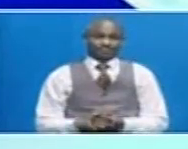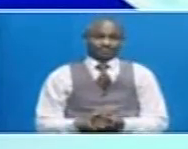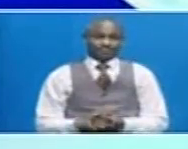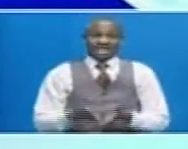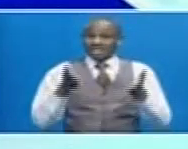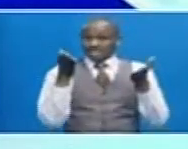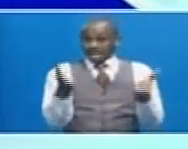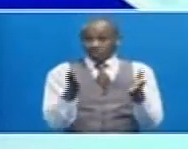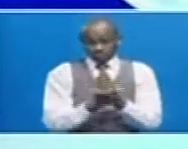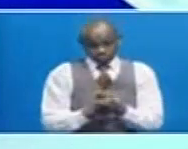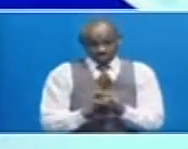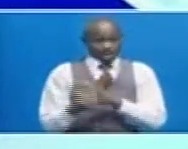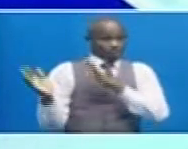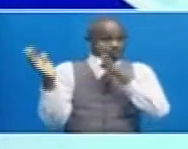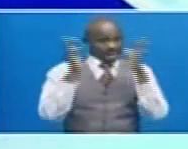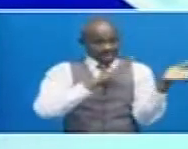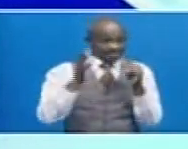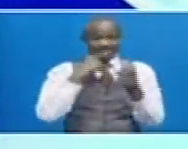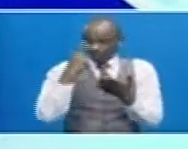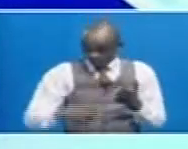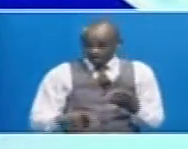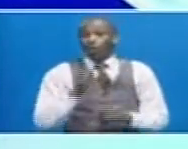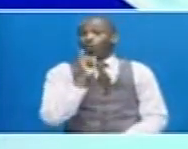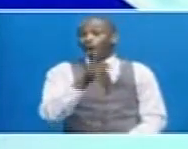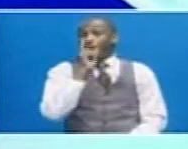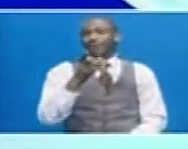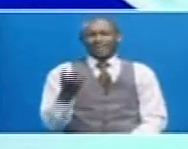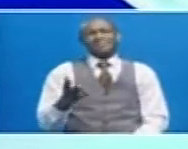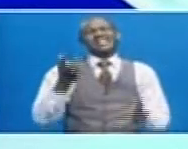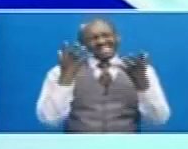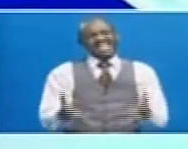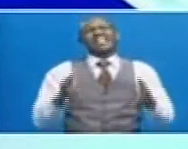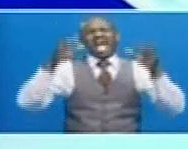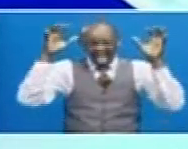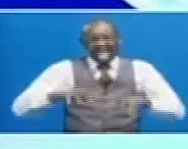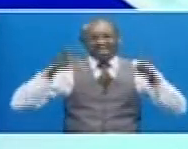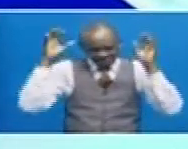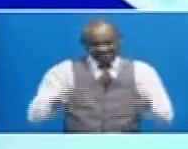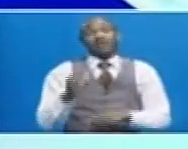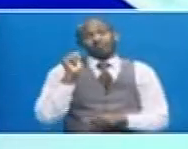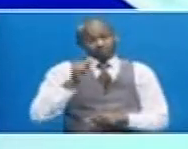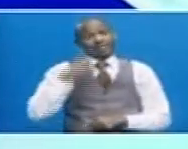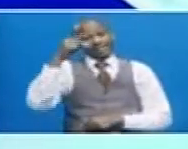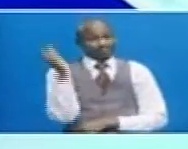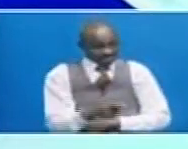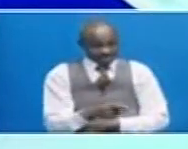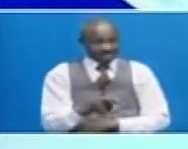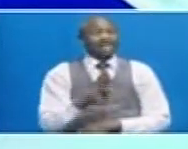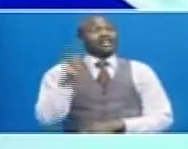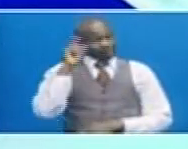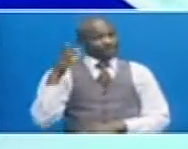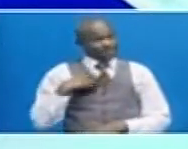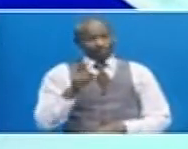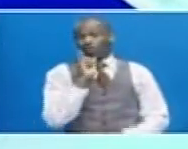Let's talk weather now. So the weather forecast warns of an impending El Nino in less than a month. And Nairobians are